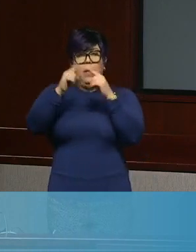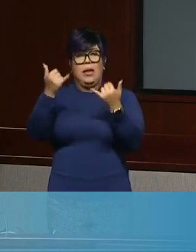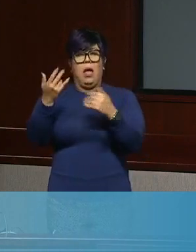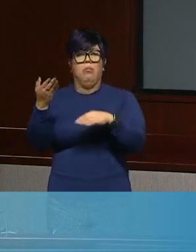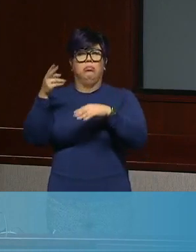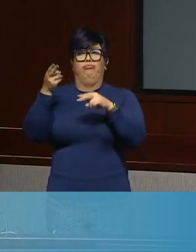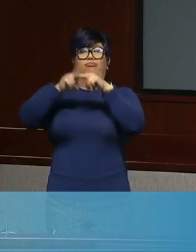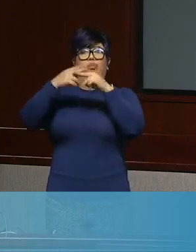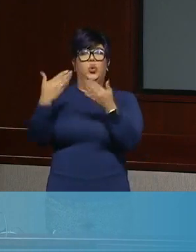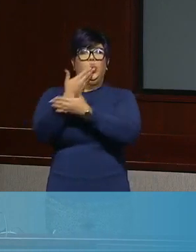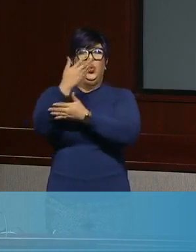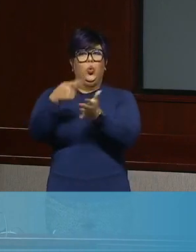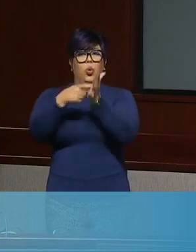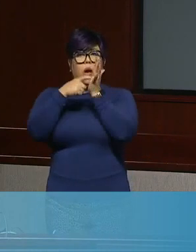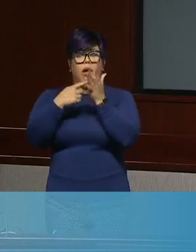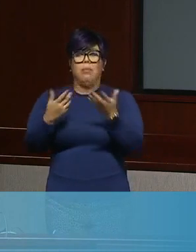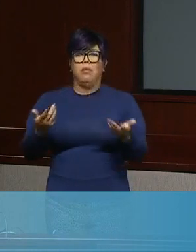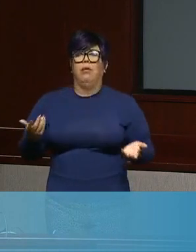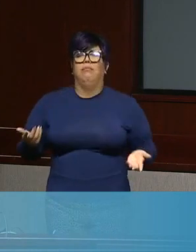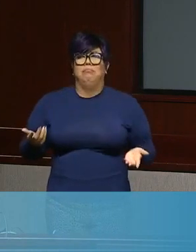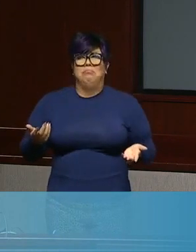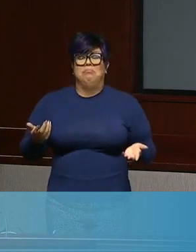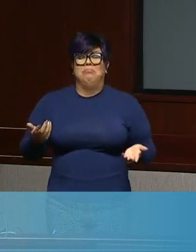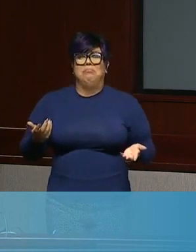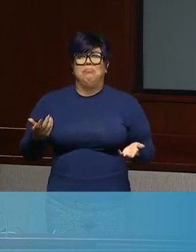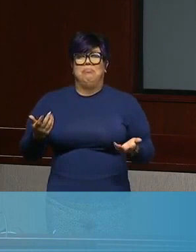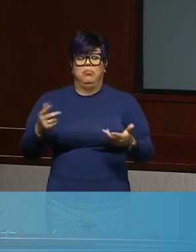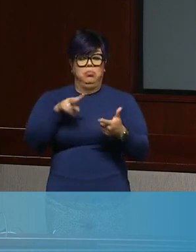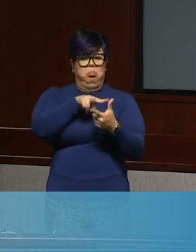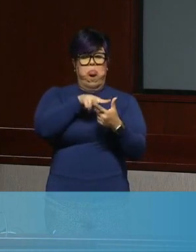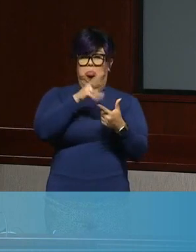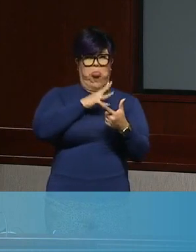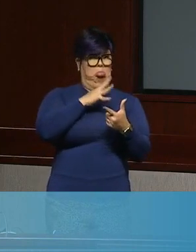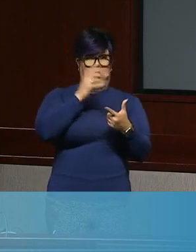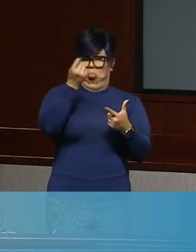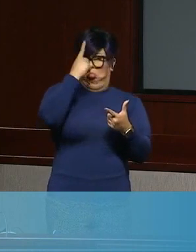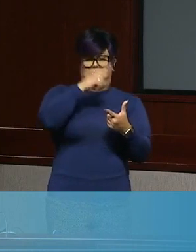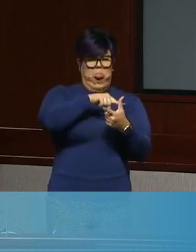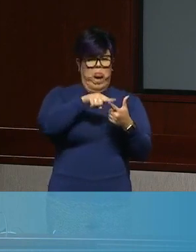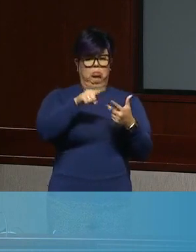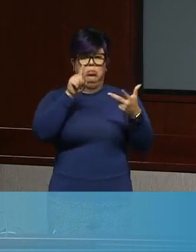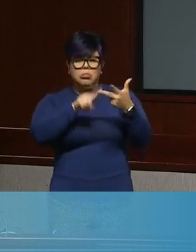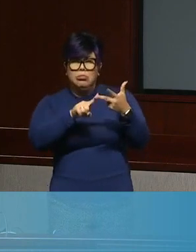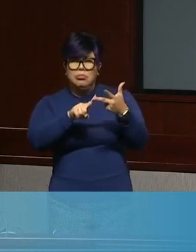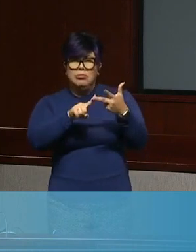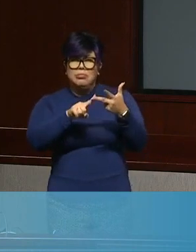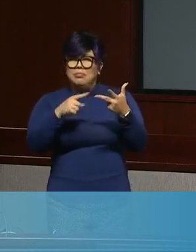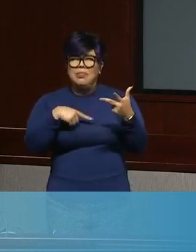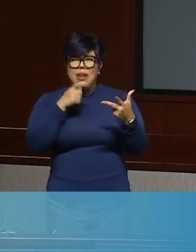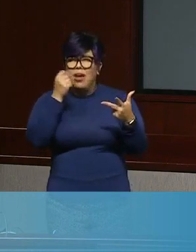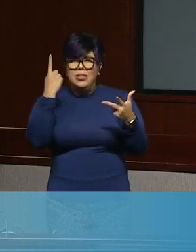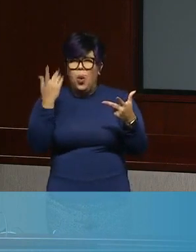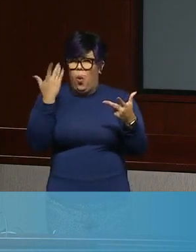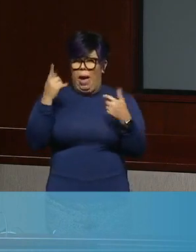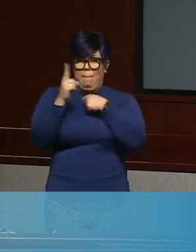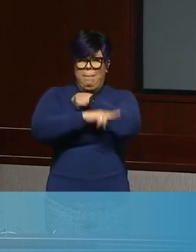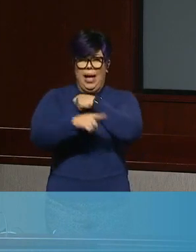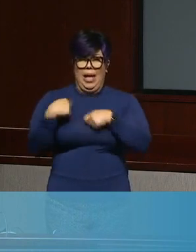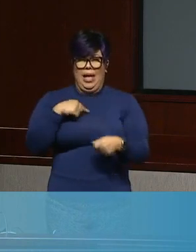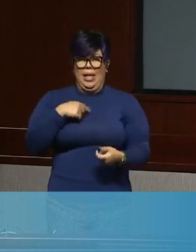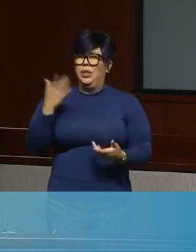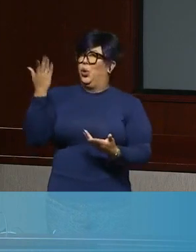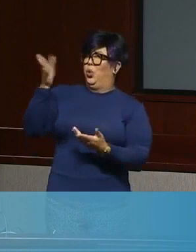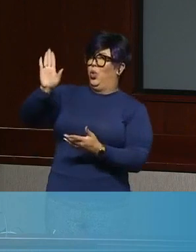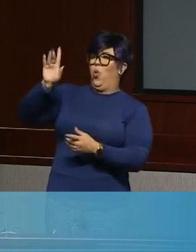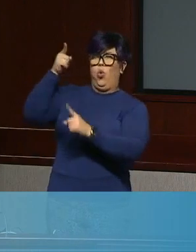criteria around the numbers being tested, we just don't understand, and don't understand what your goal is